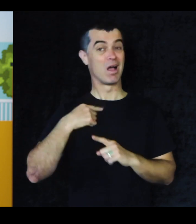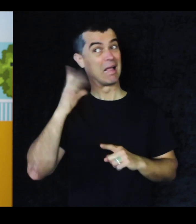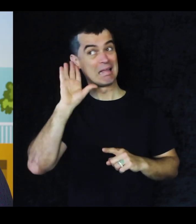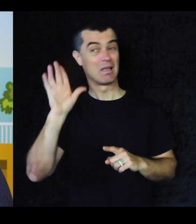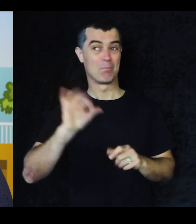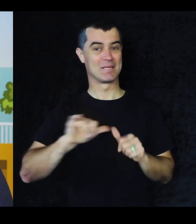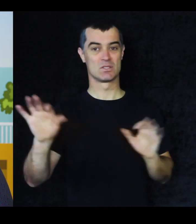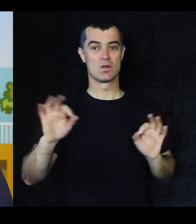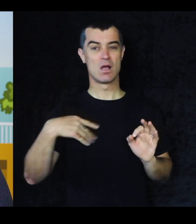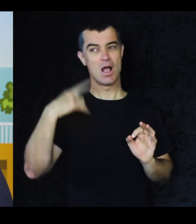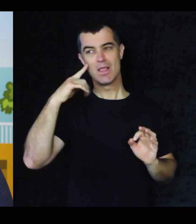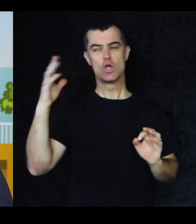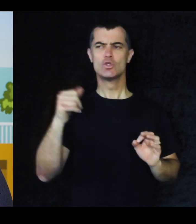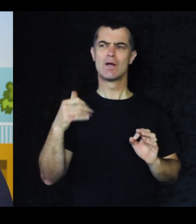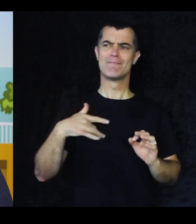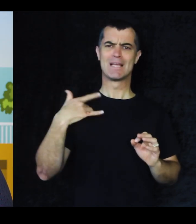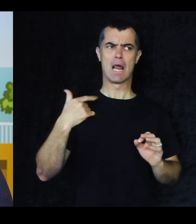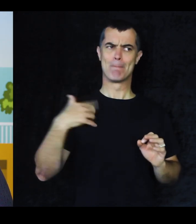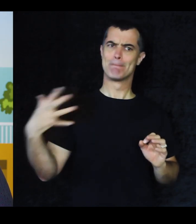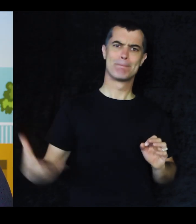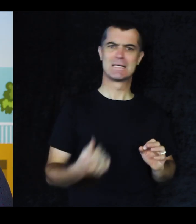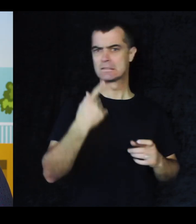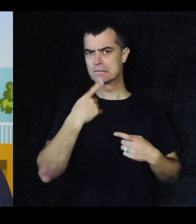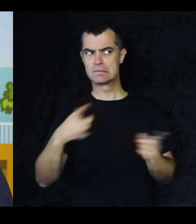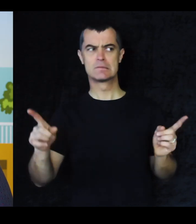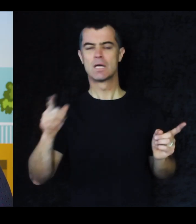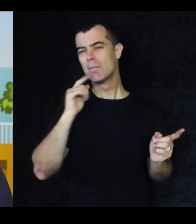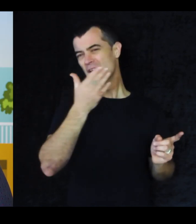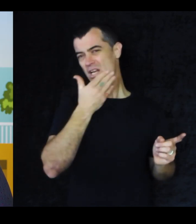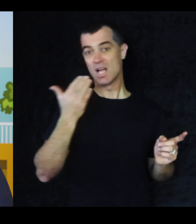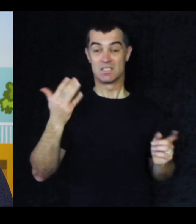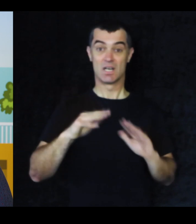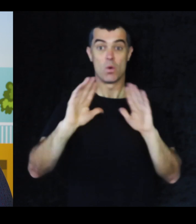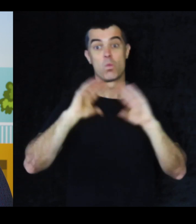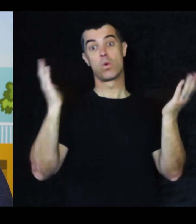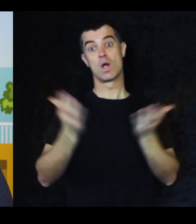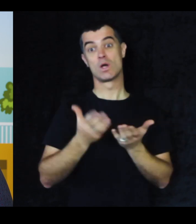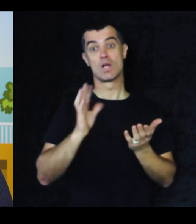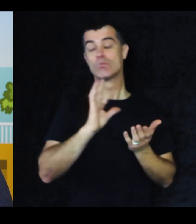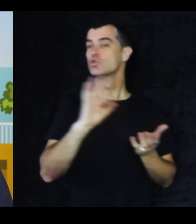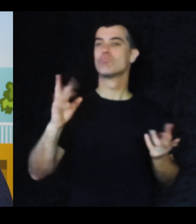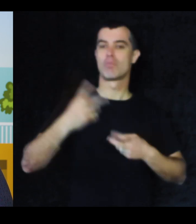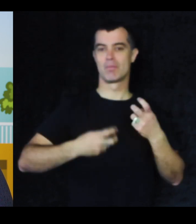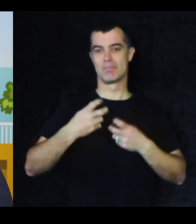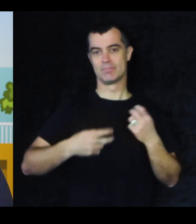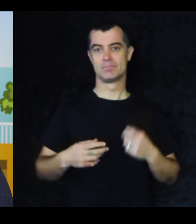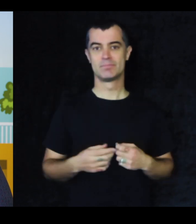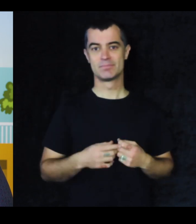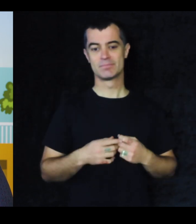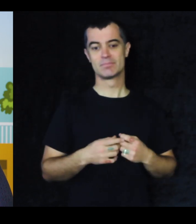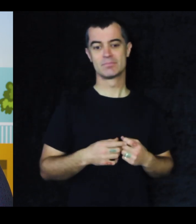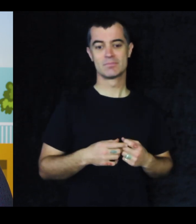do. I don't think there should be any pressure to disclose. It would be nice to live in a world where disclosure was not a problem.